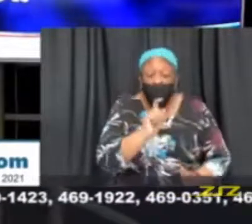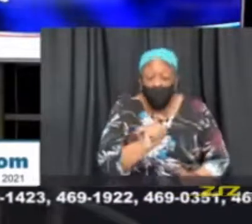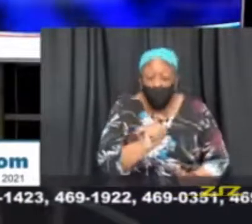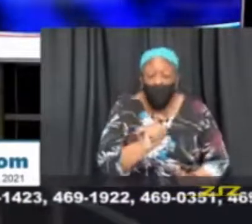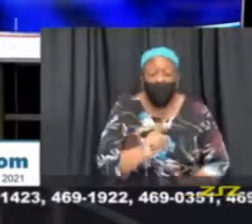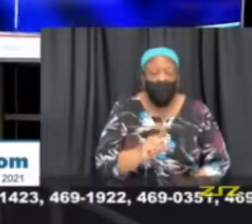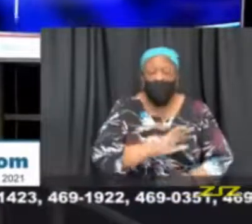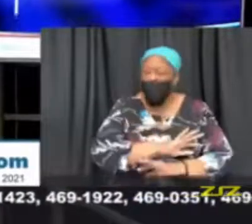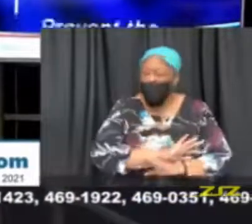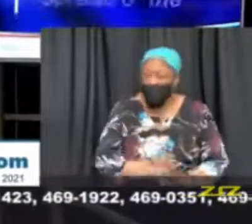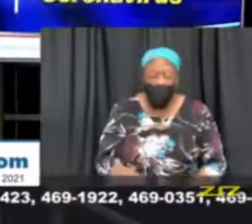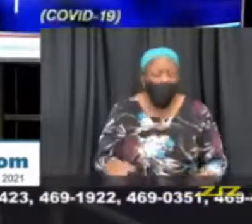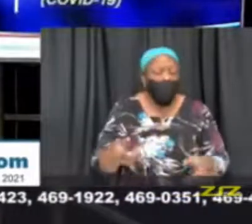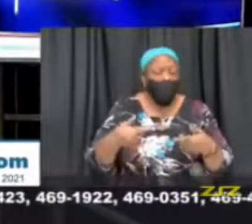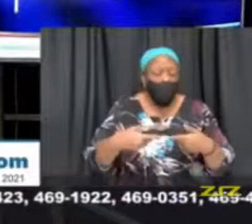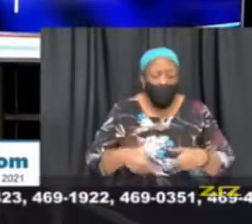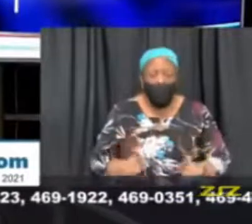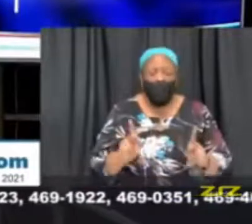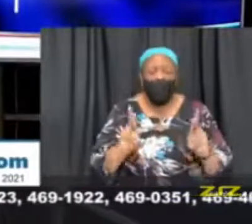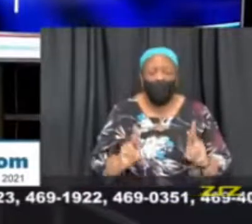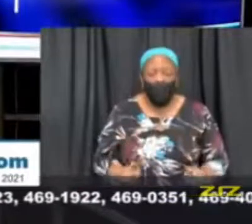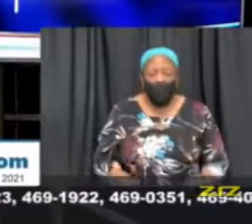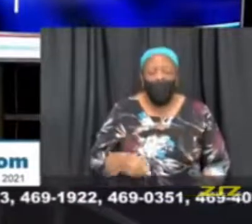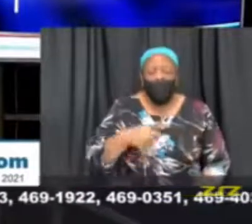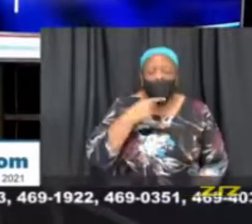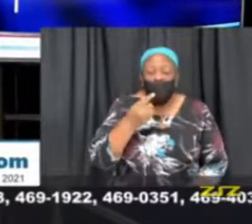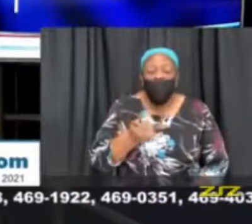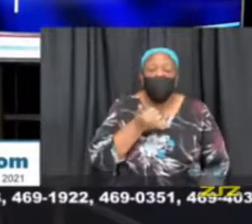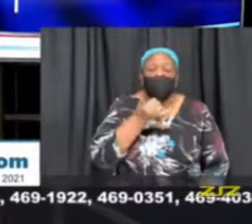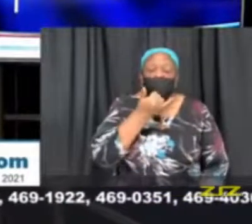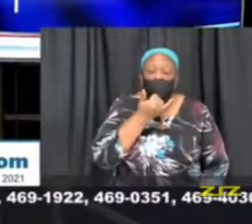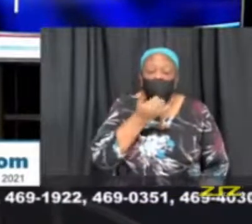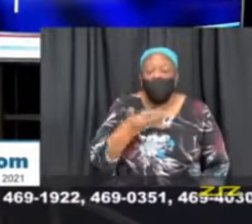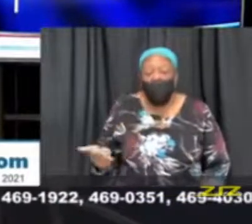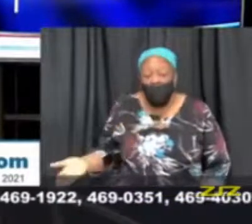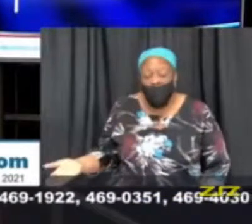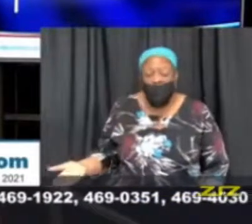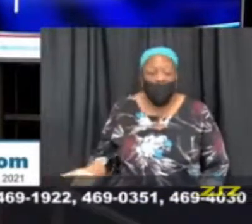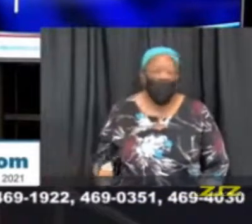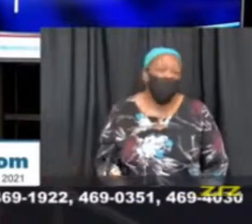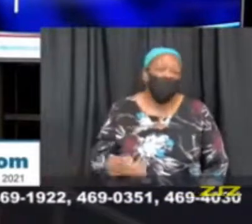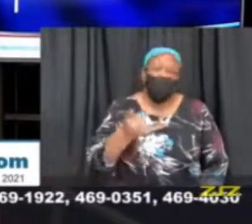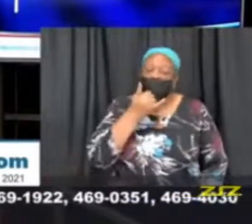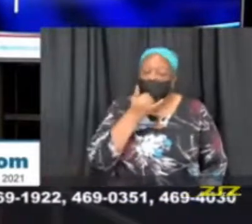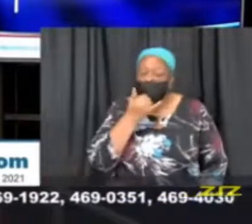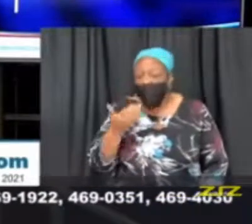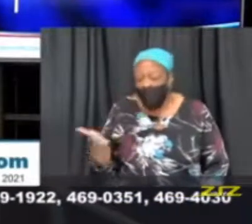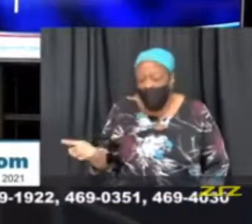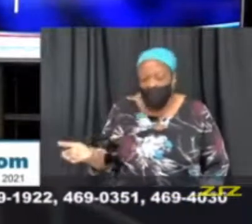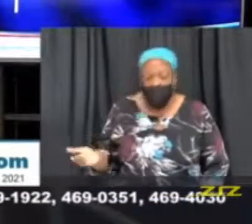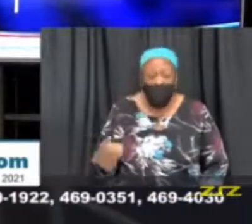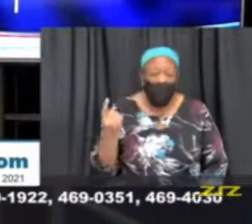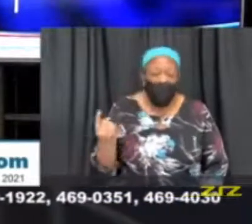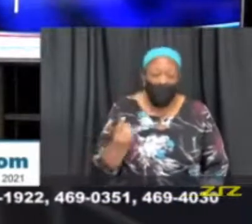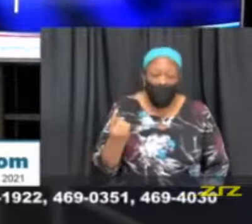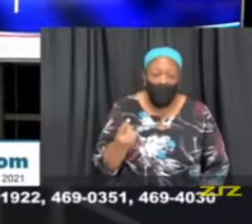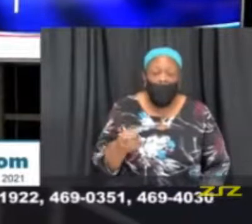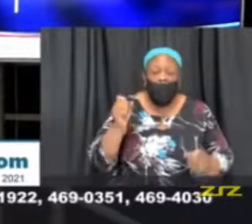Otherwise, all we are going to be getting is the negative and the negative and the negative. But